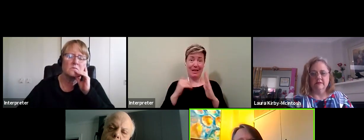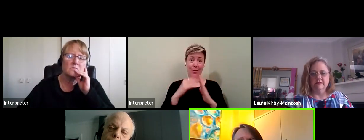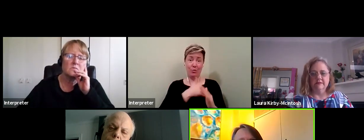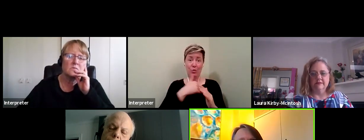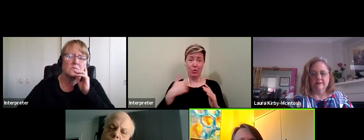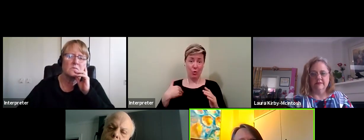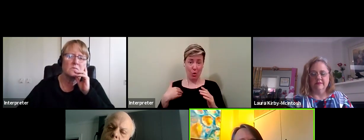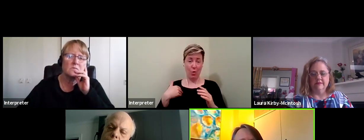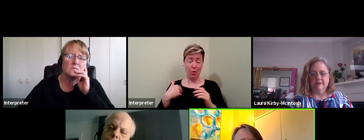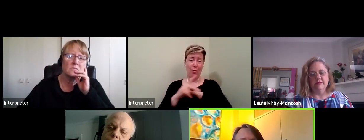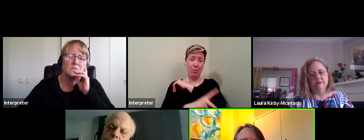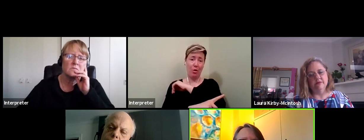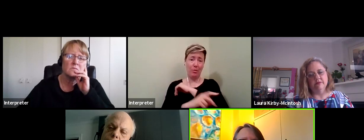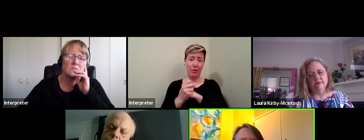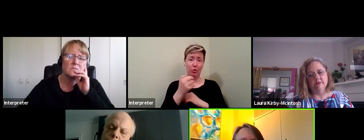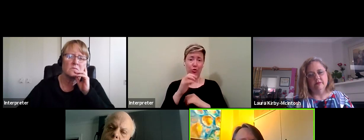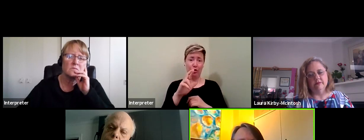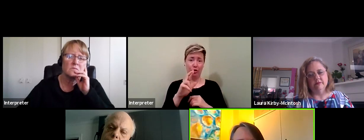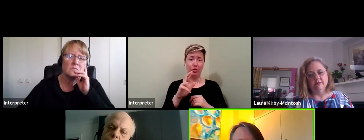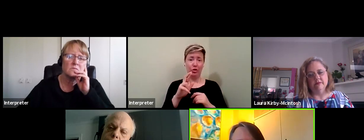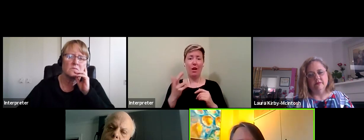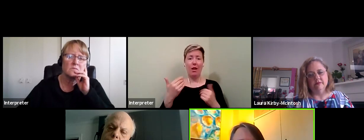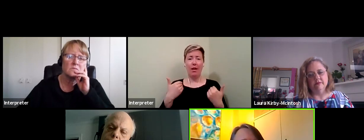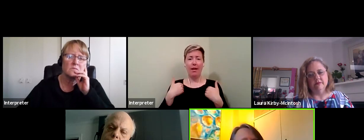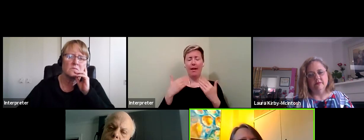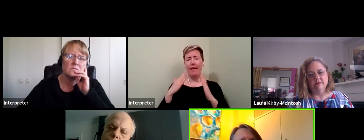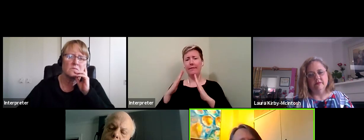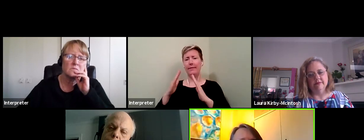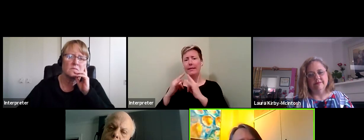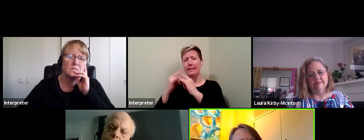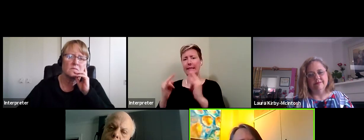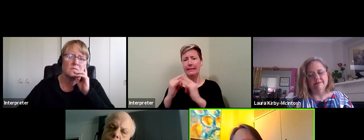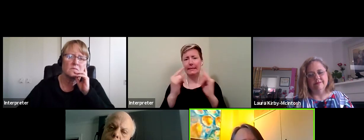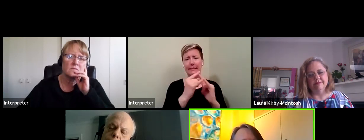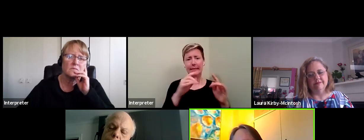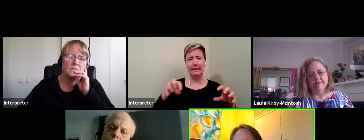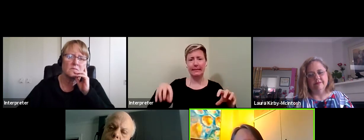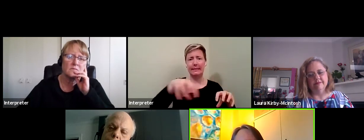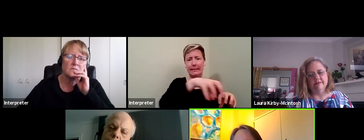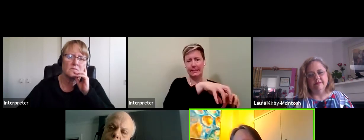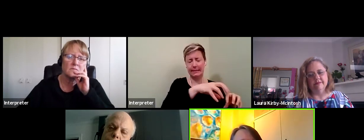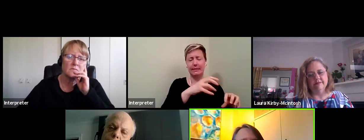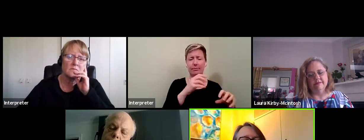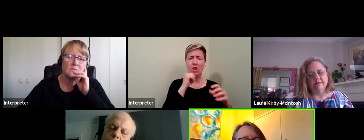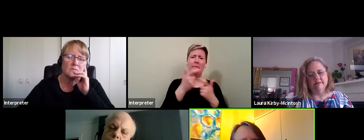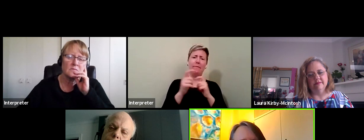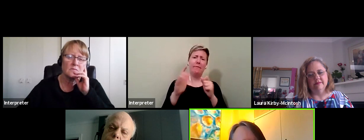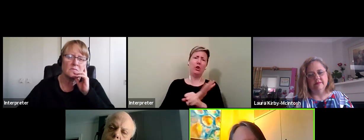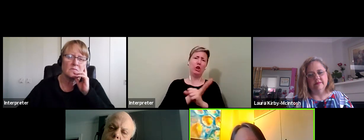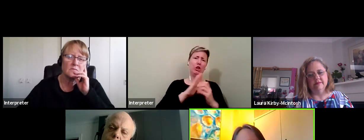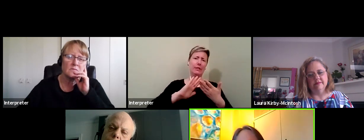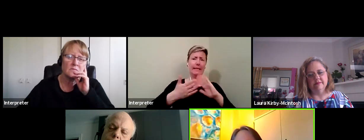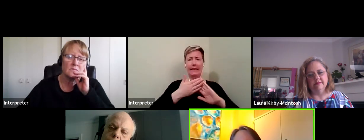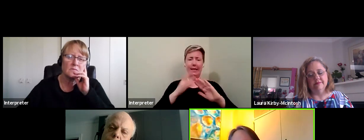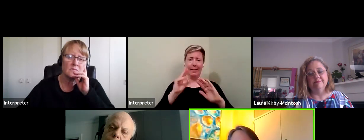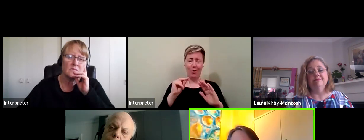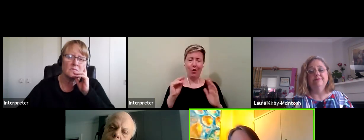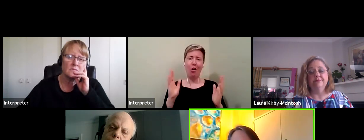small tent. Hasn't reached city status yet, but there's a small tent village has sprung